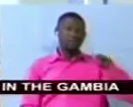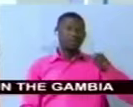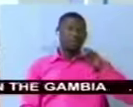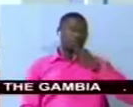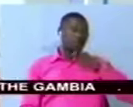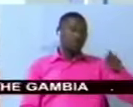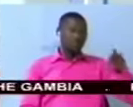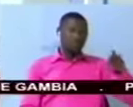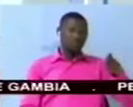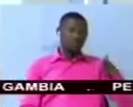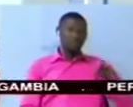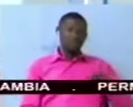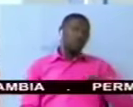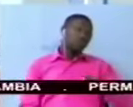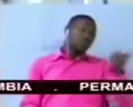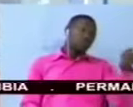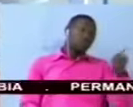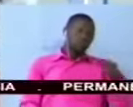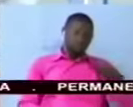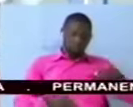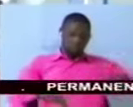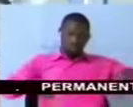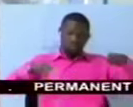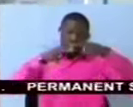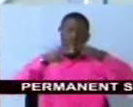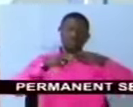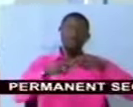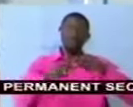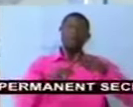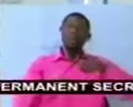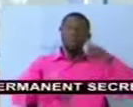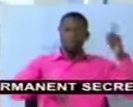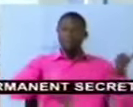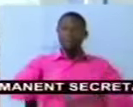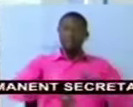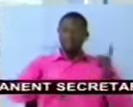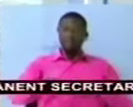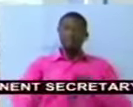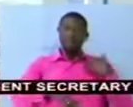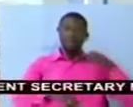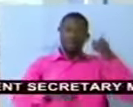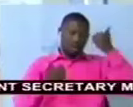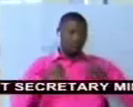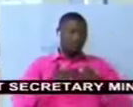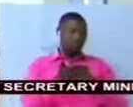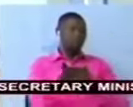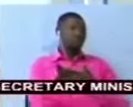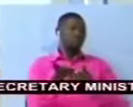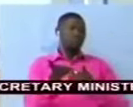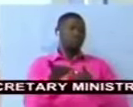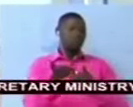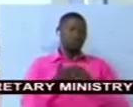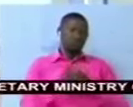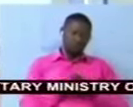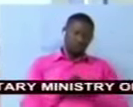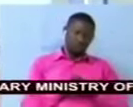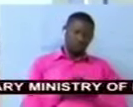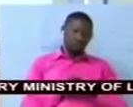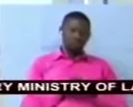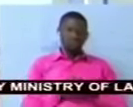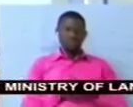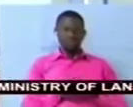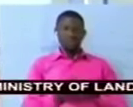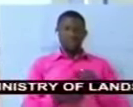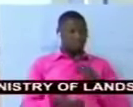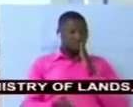That's what you said in your statement. Lamin Dabo, Aladji Mor, ñom nga gis ñuy door. Way ñeneen ñi ñom dañ leen waroon rek jamono ji ñoo ñu di door. Is